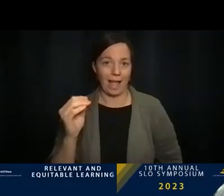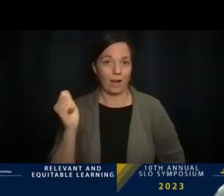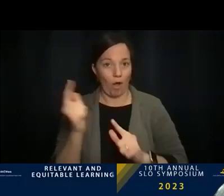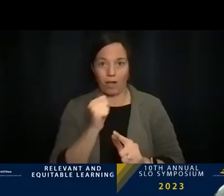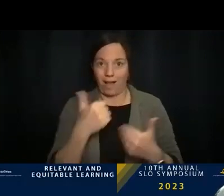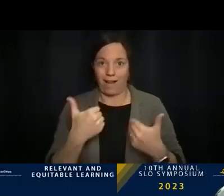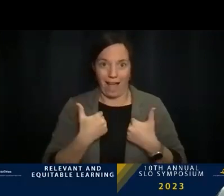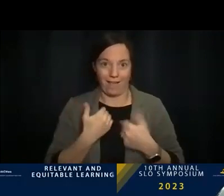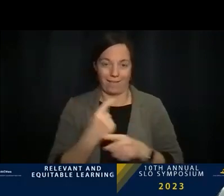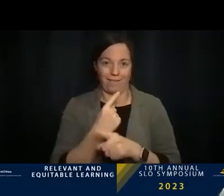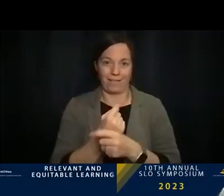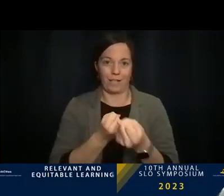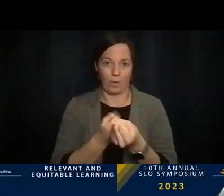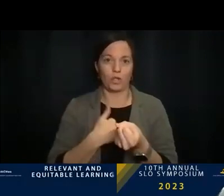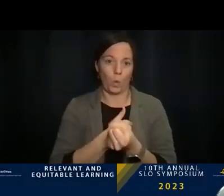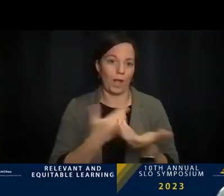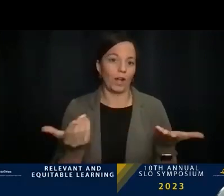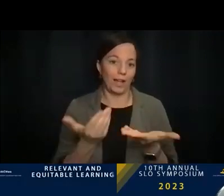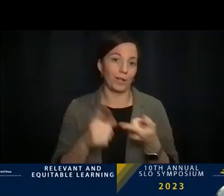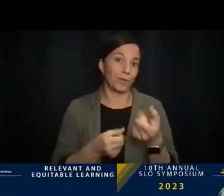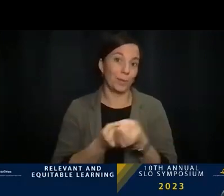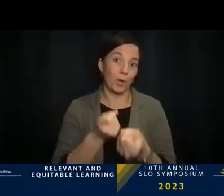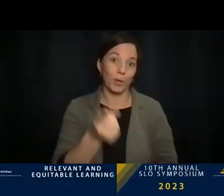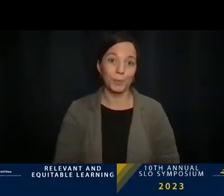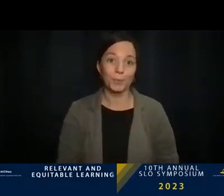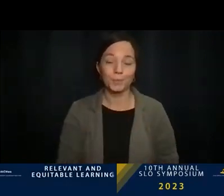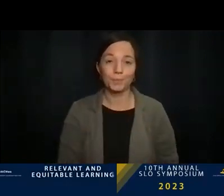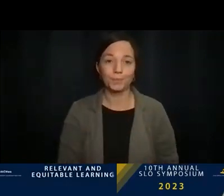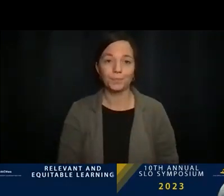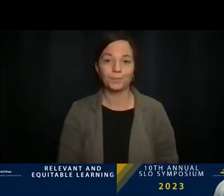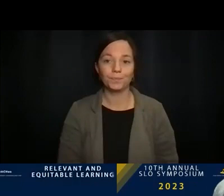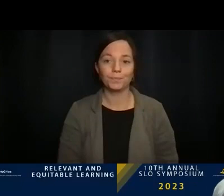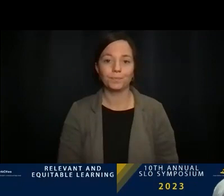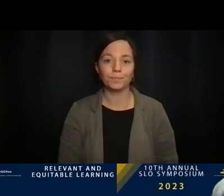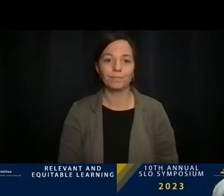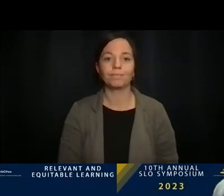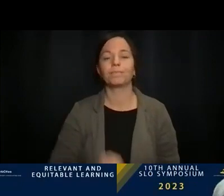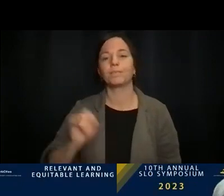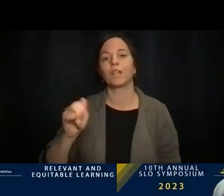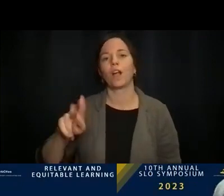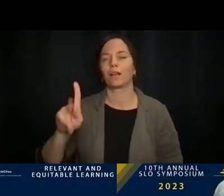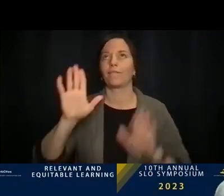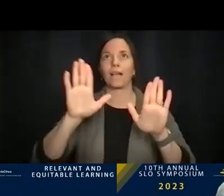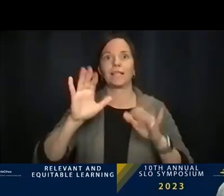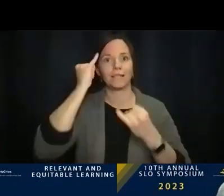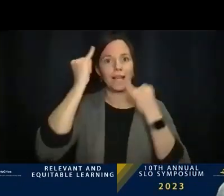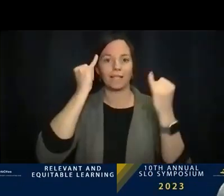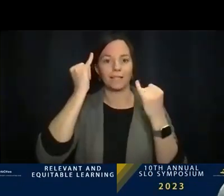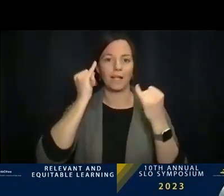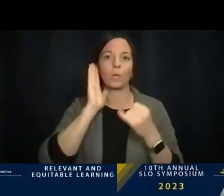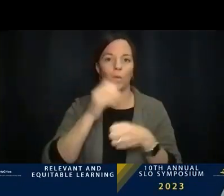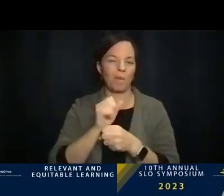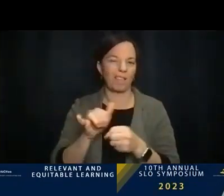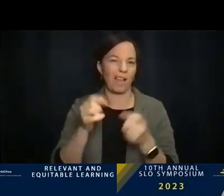had the support that we needed. So we are here to support you. Indeed, fantastic idea. Absolutely. We'll make it happen.